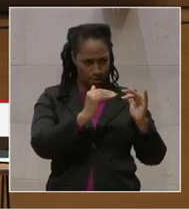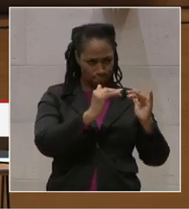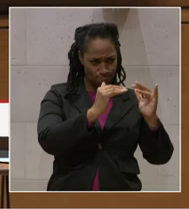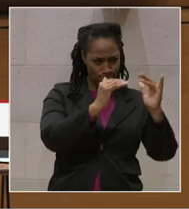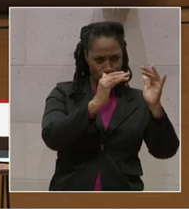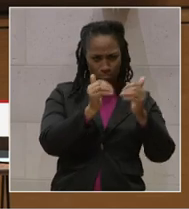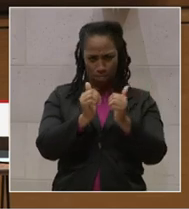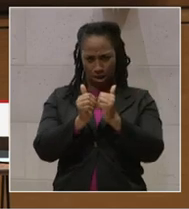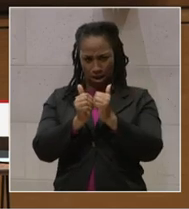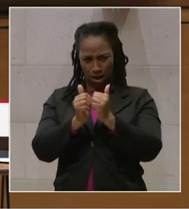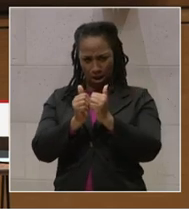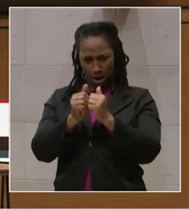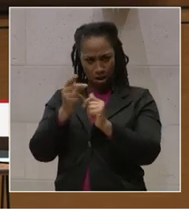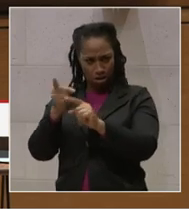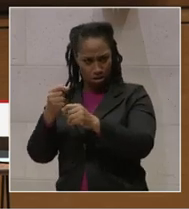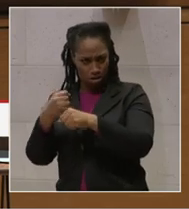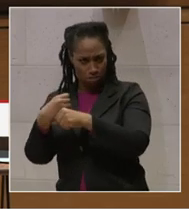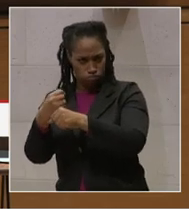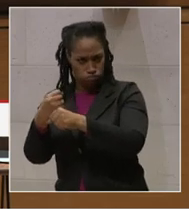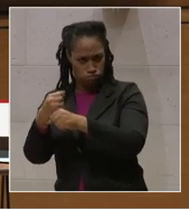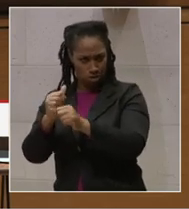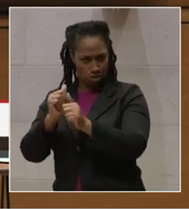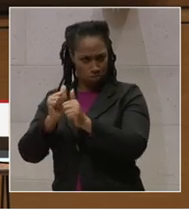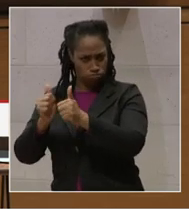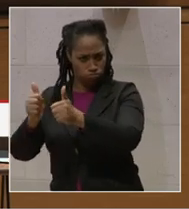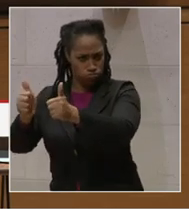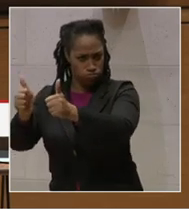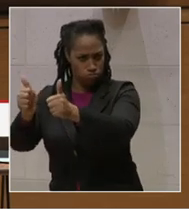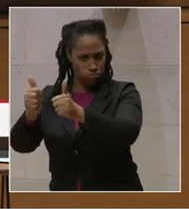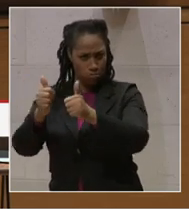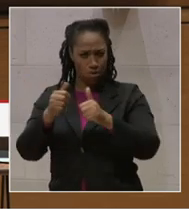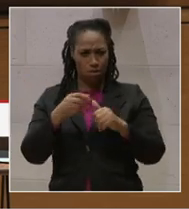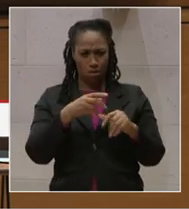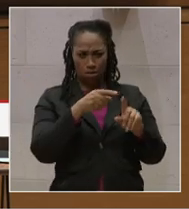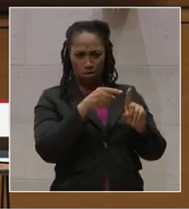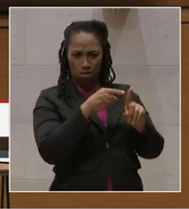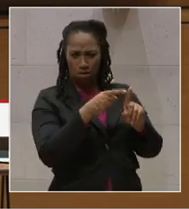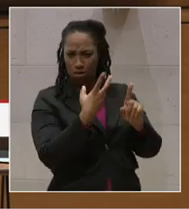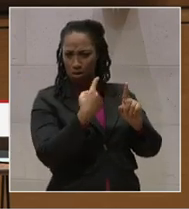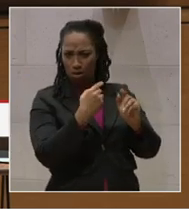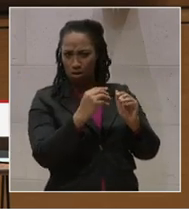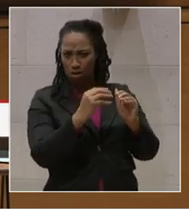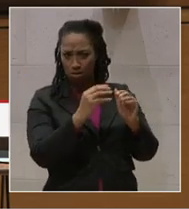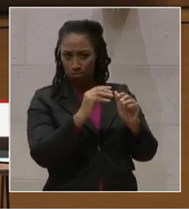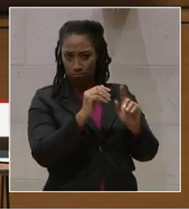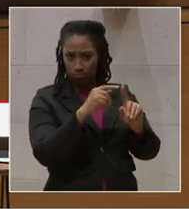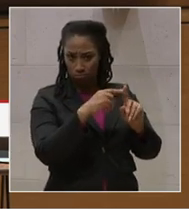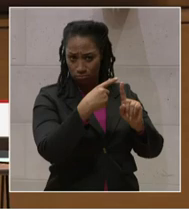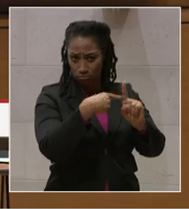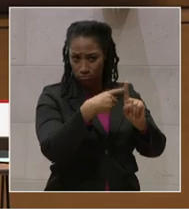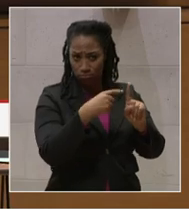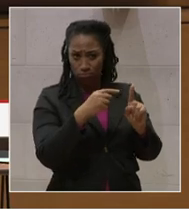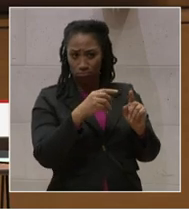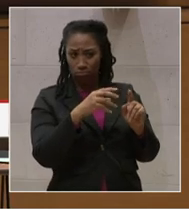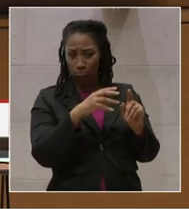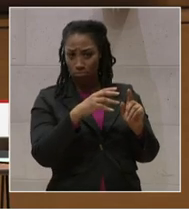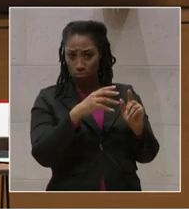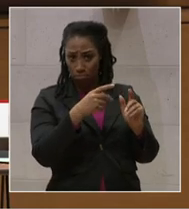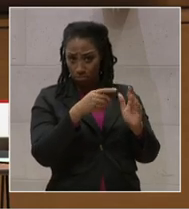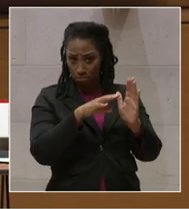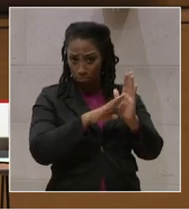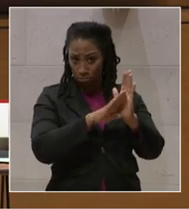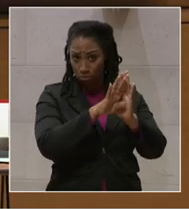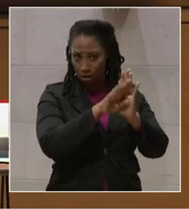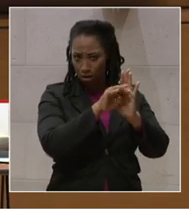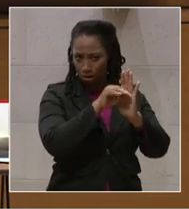rent appreciation. And so in the last column, what we're able to demonstrate is that since 2018, when this goal